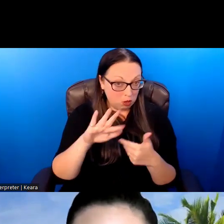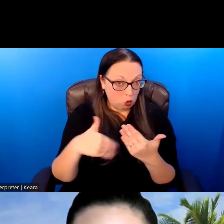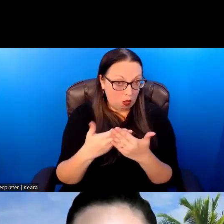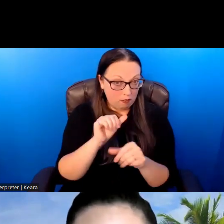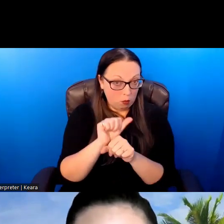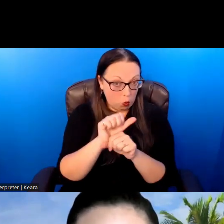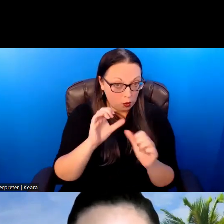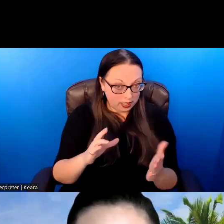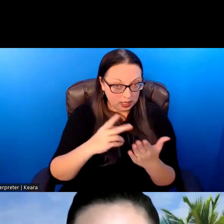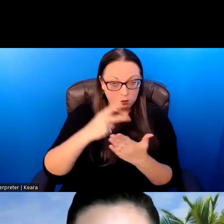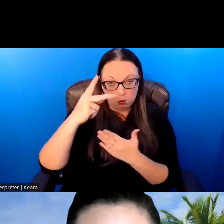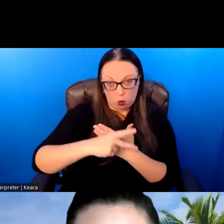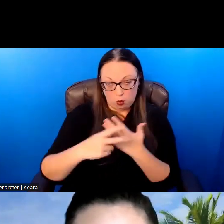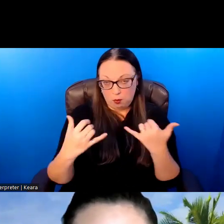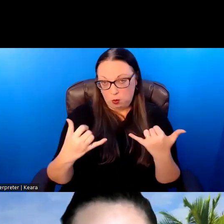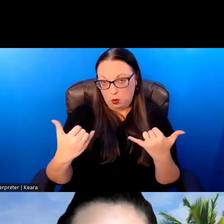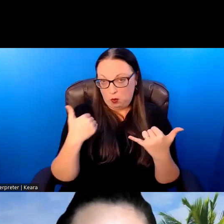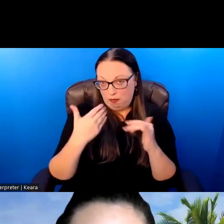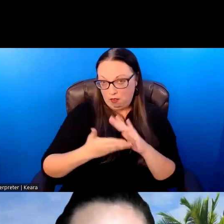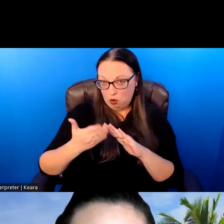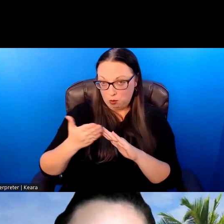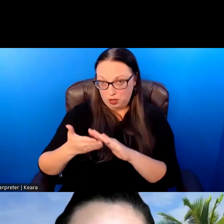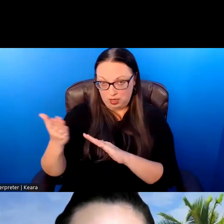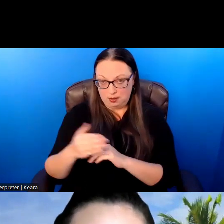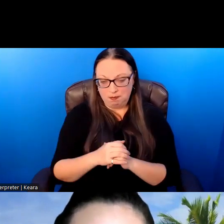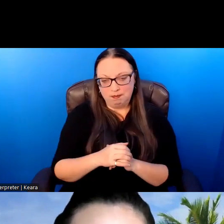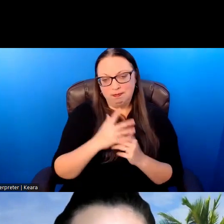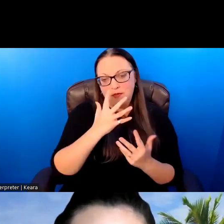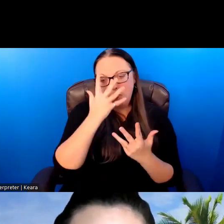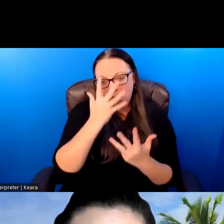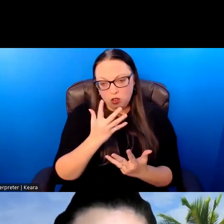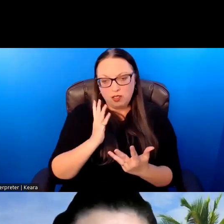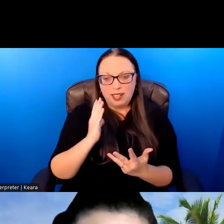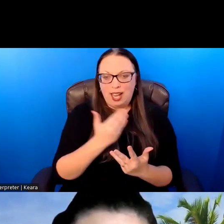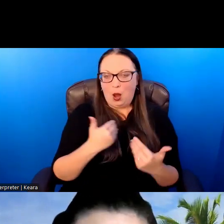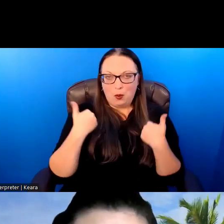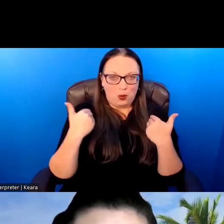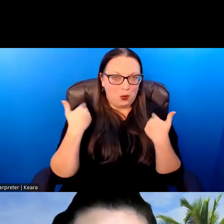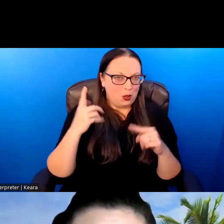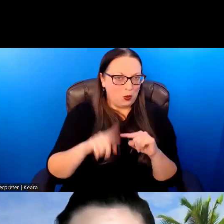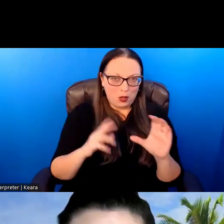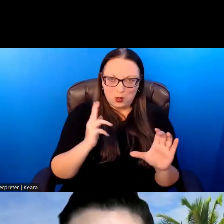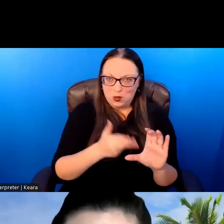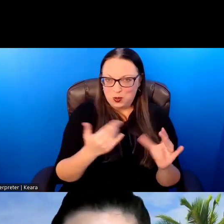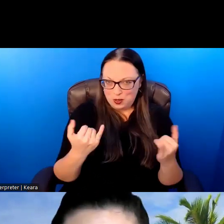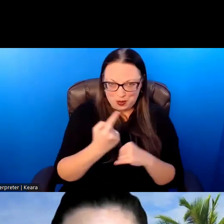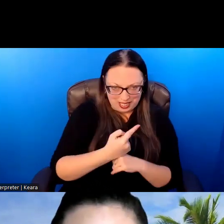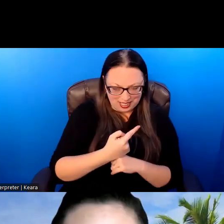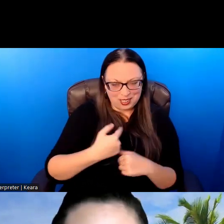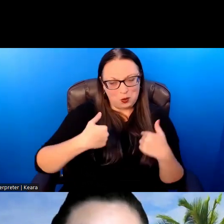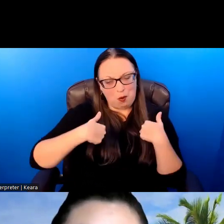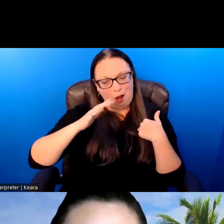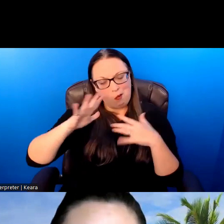employees and our programs that we currently have going on. Unfortunately, our youth couldn't join us today, so that I am going to step